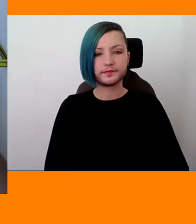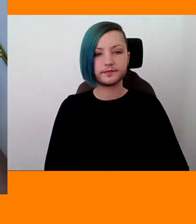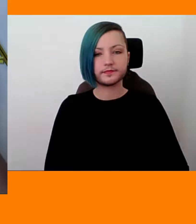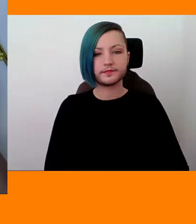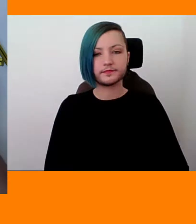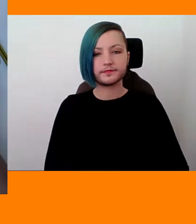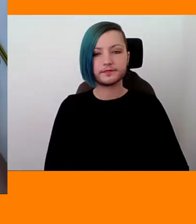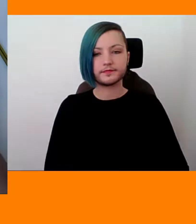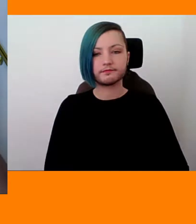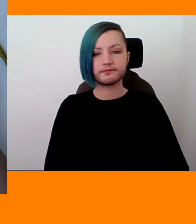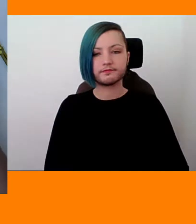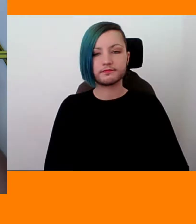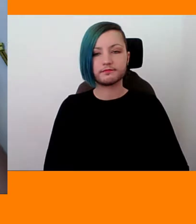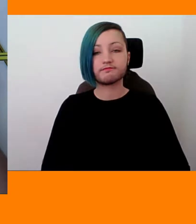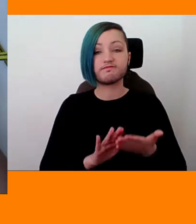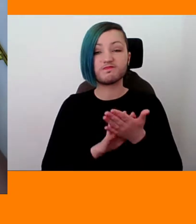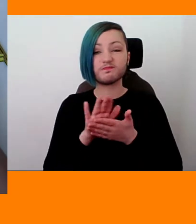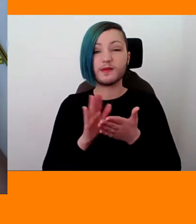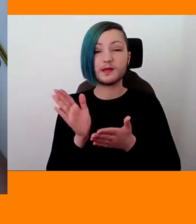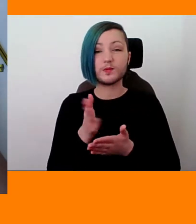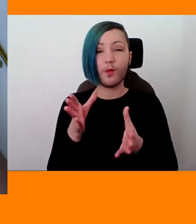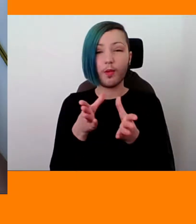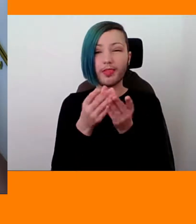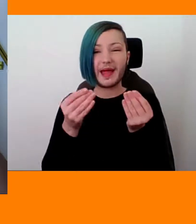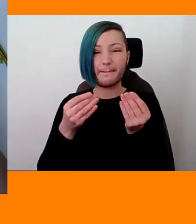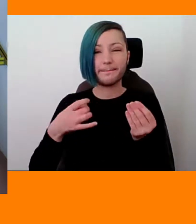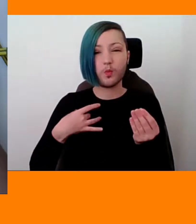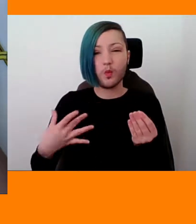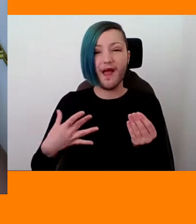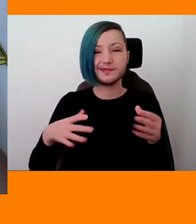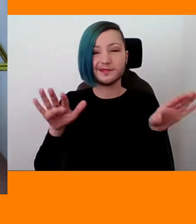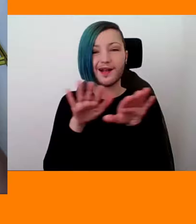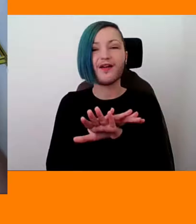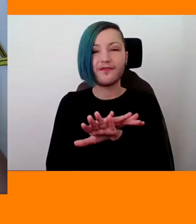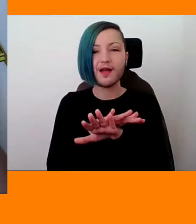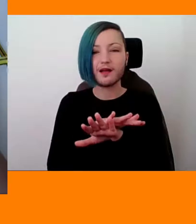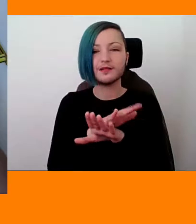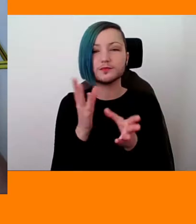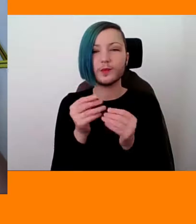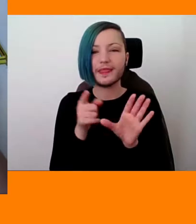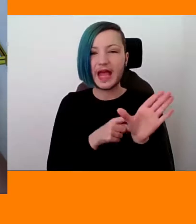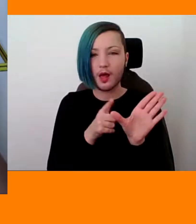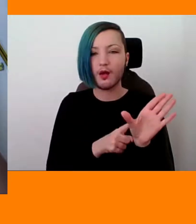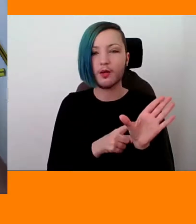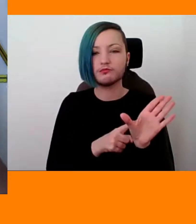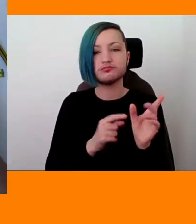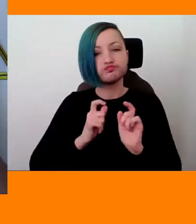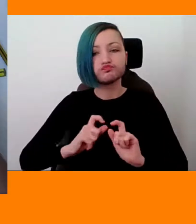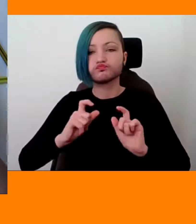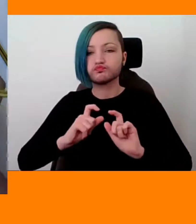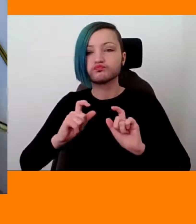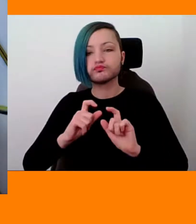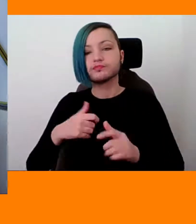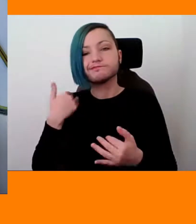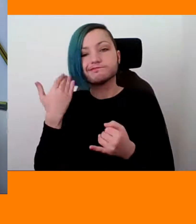And that will fill in all of the white gaps that you've got there. Just keep going until you're happy with how it looks.